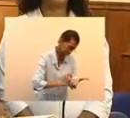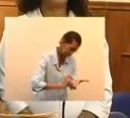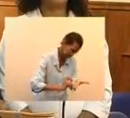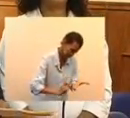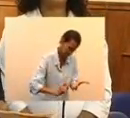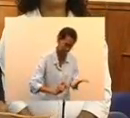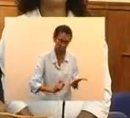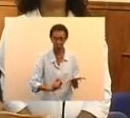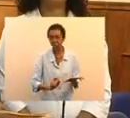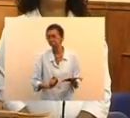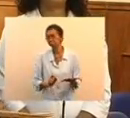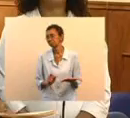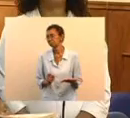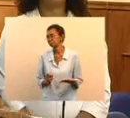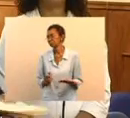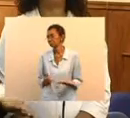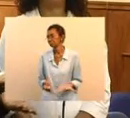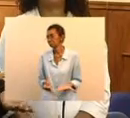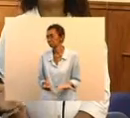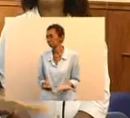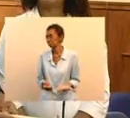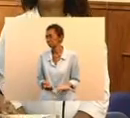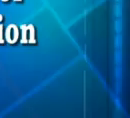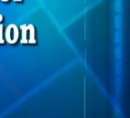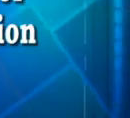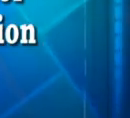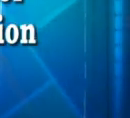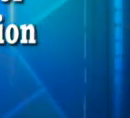Commission addressed to the registrar.